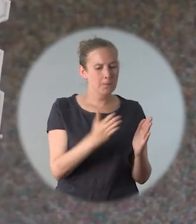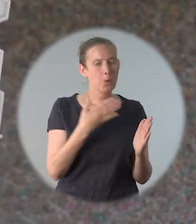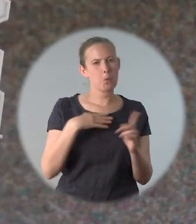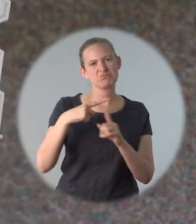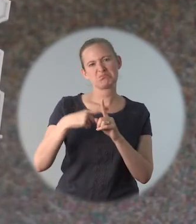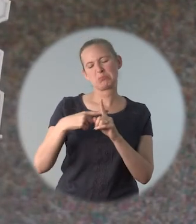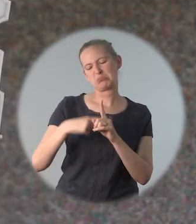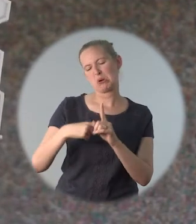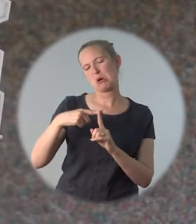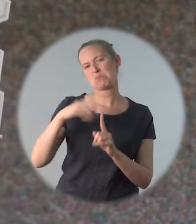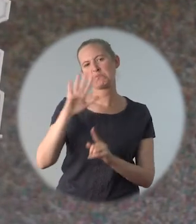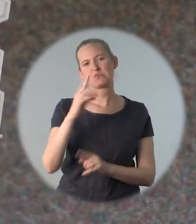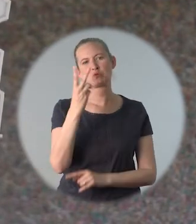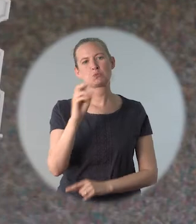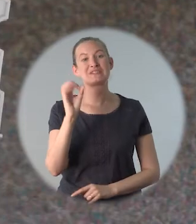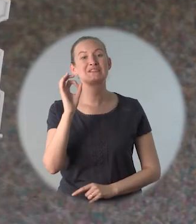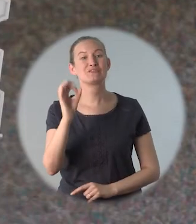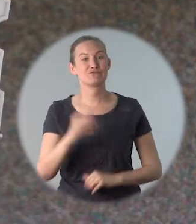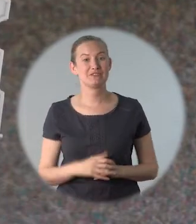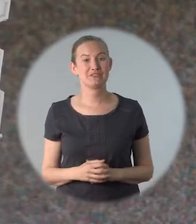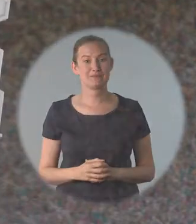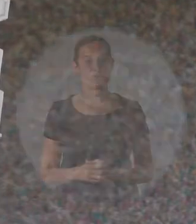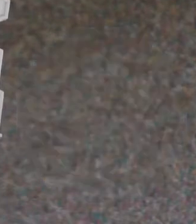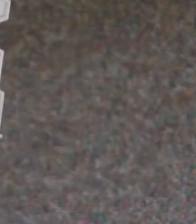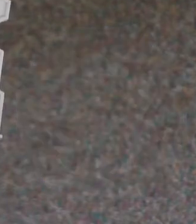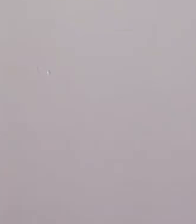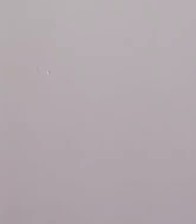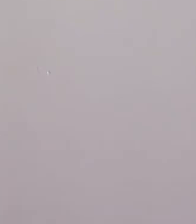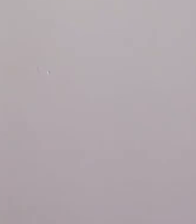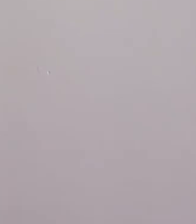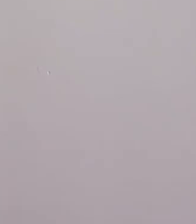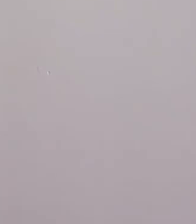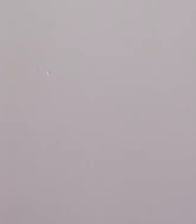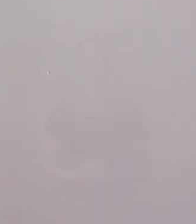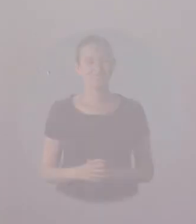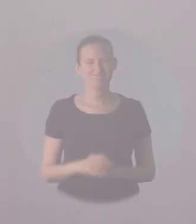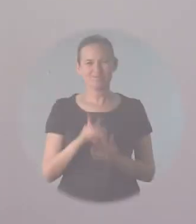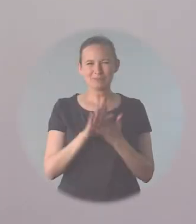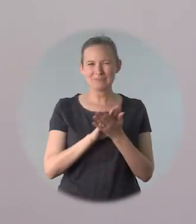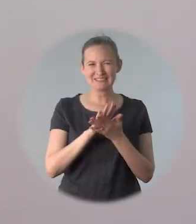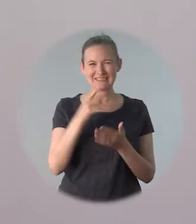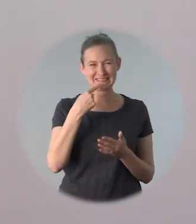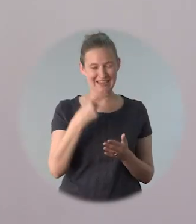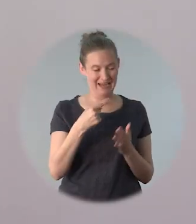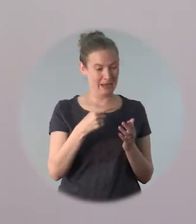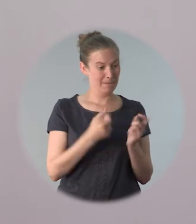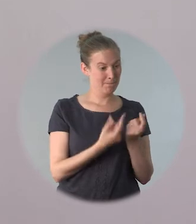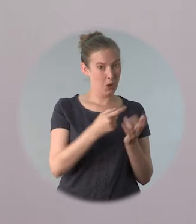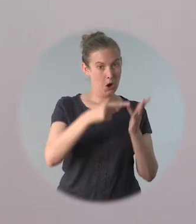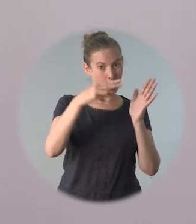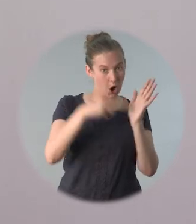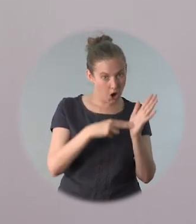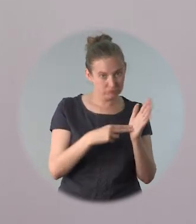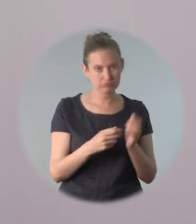this time I want the temperature to be 20 degrees or something like that. You're not saying during this time the boiler is